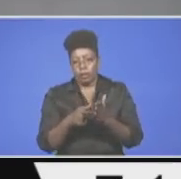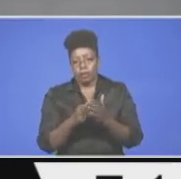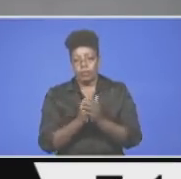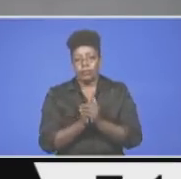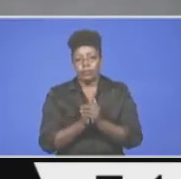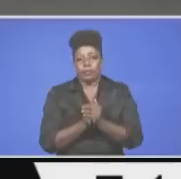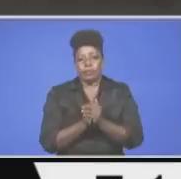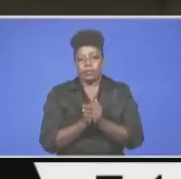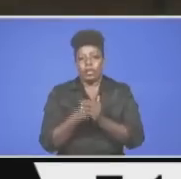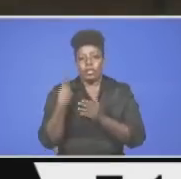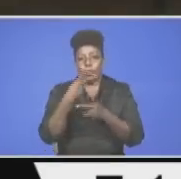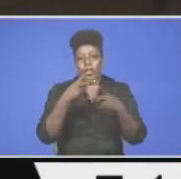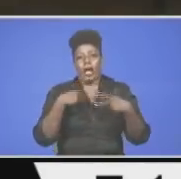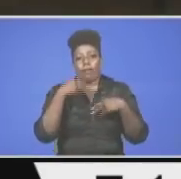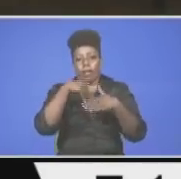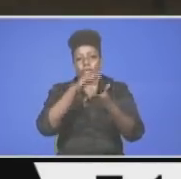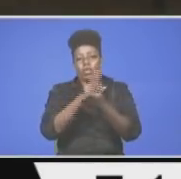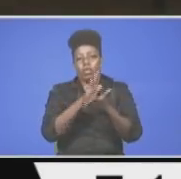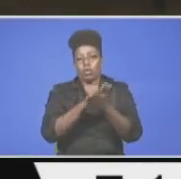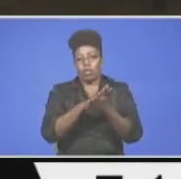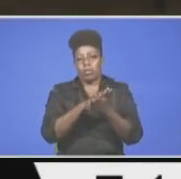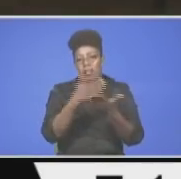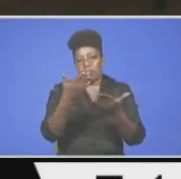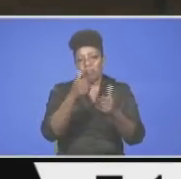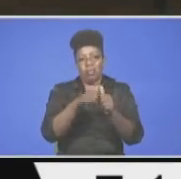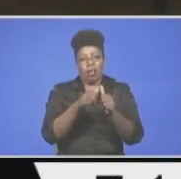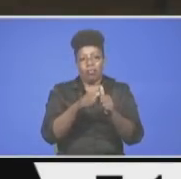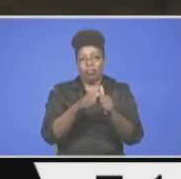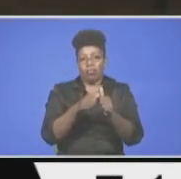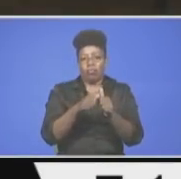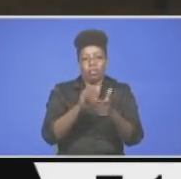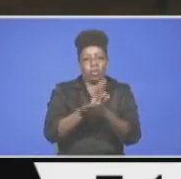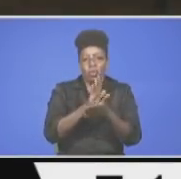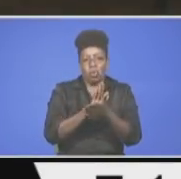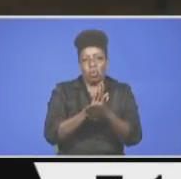You know, we have now in schools, almost every school, restriction on